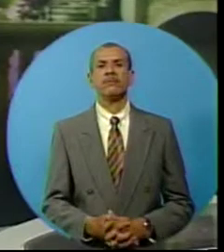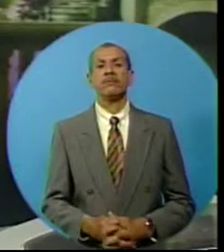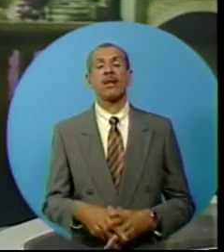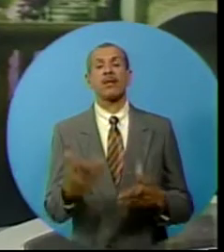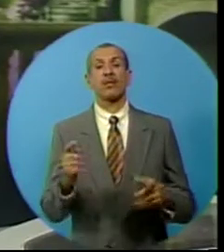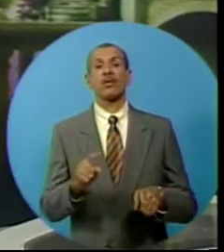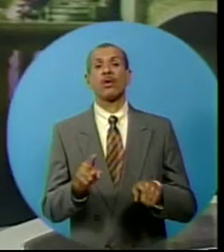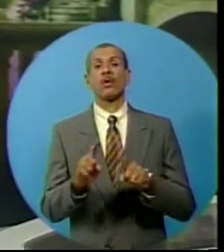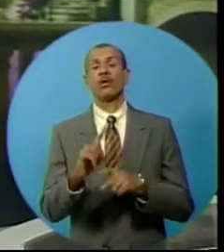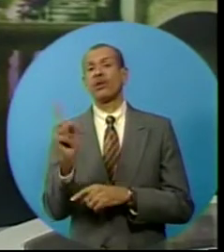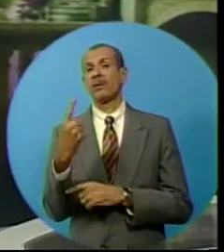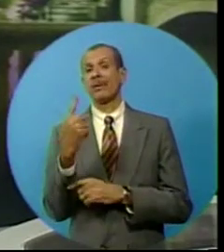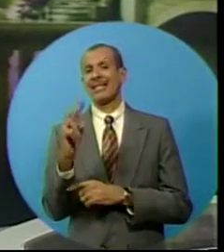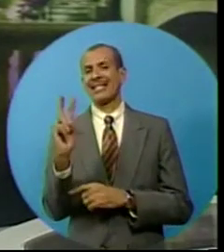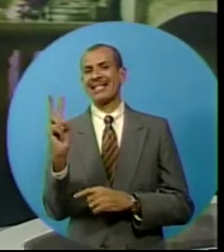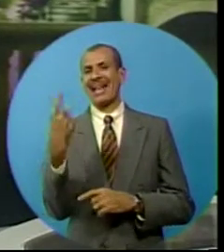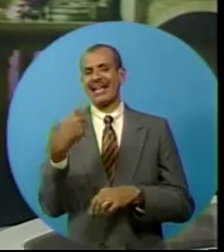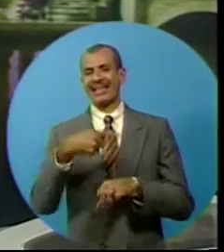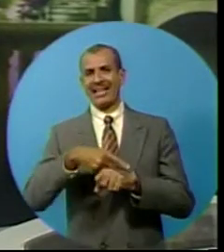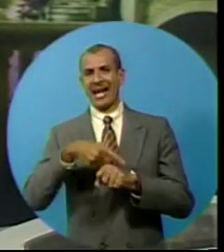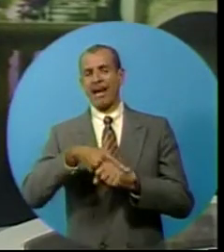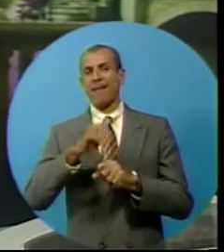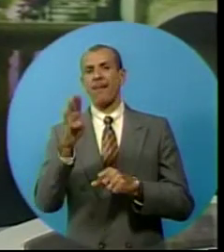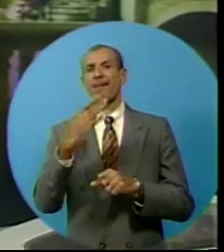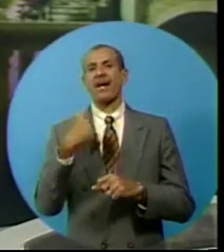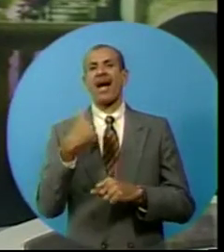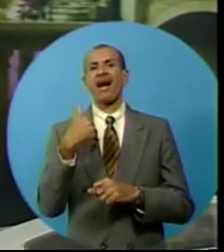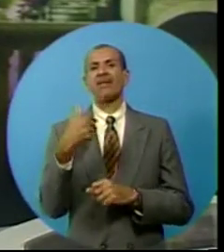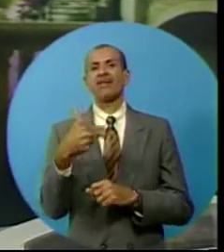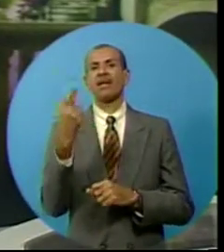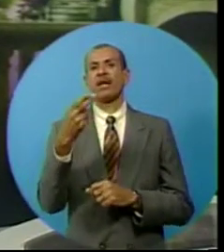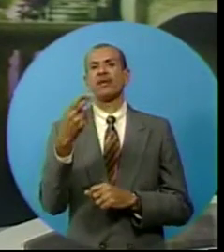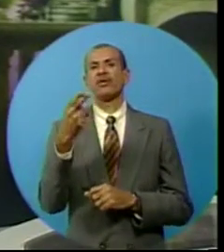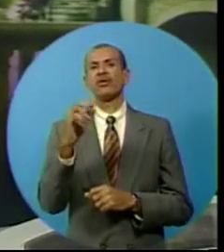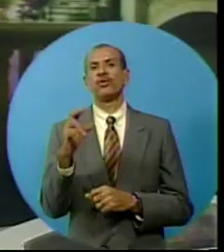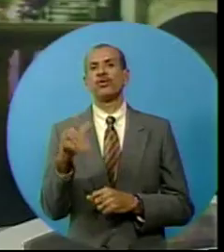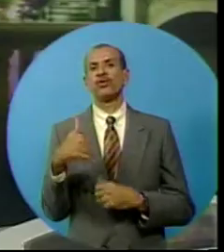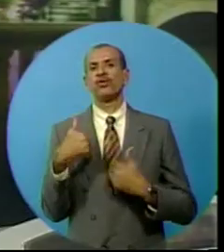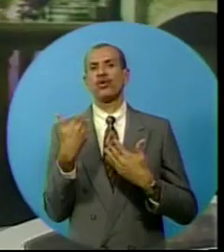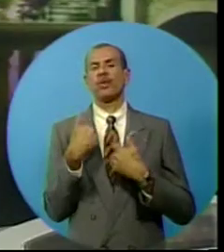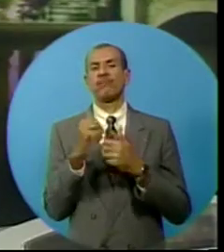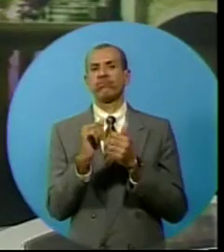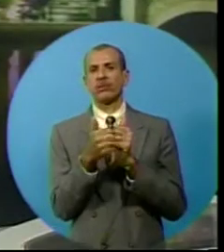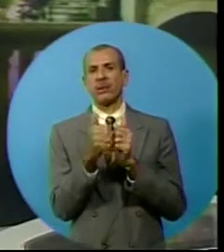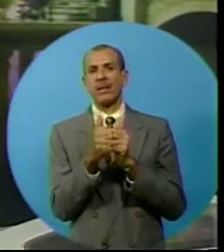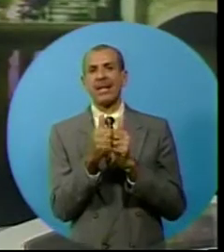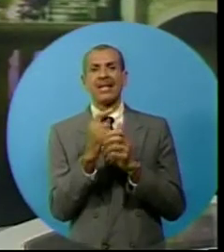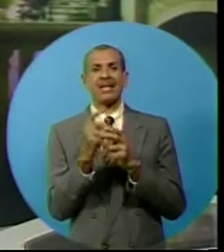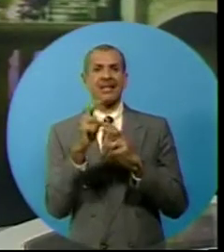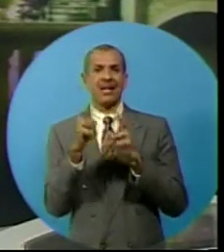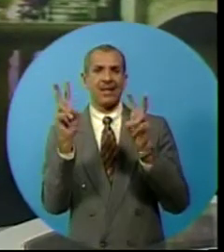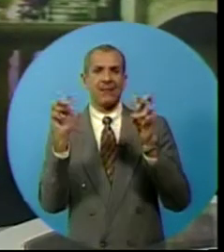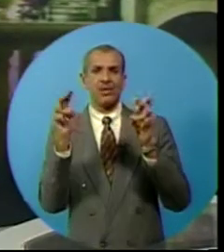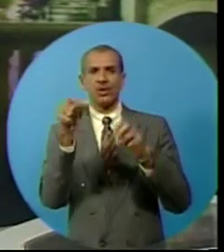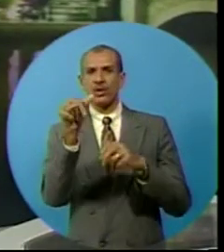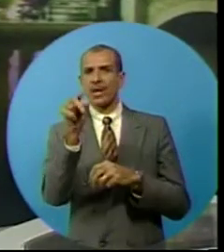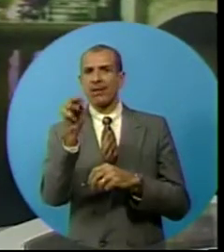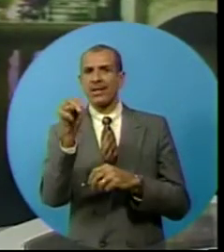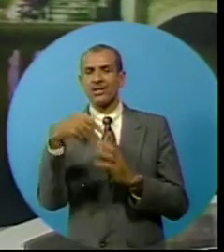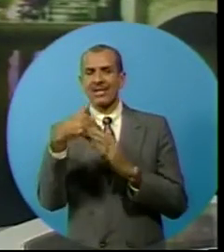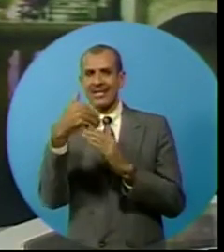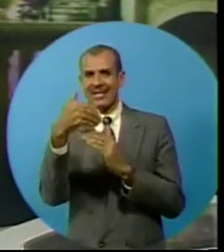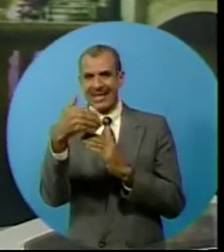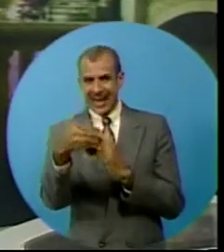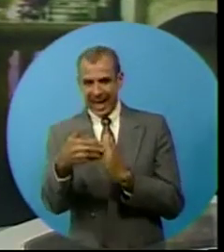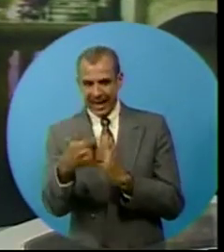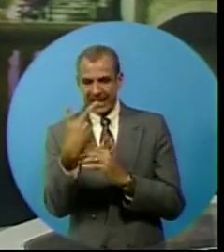This will only be the second time that Barbados will host the Junior Championships, and this year's theme is Generation Next, the legacy continues.